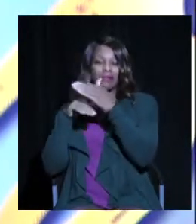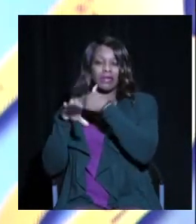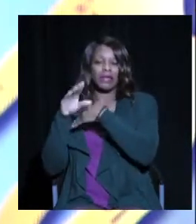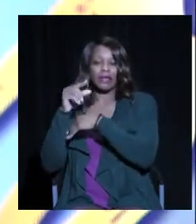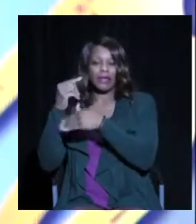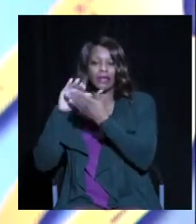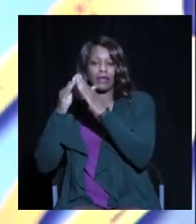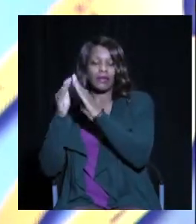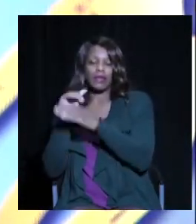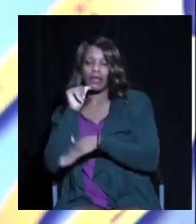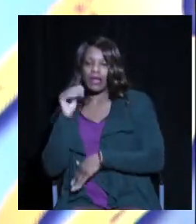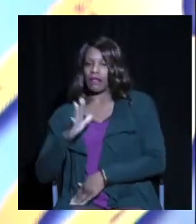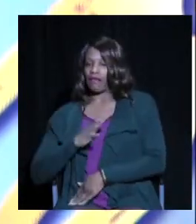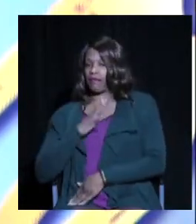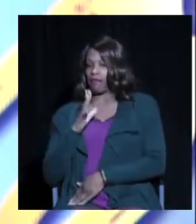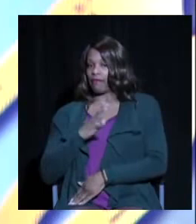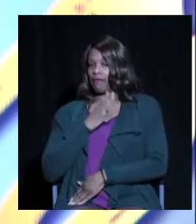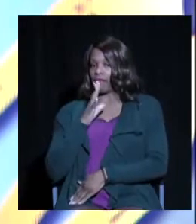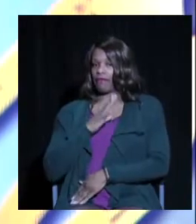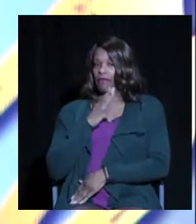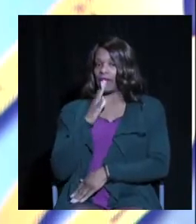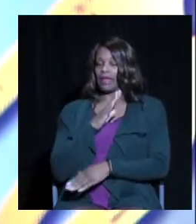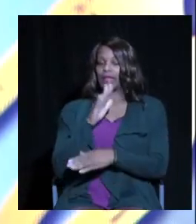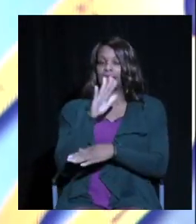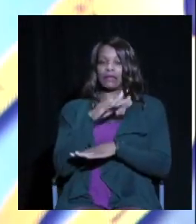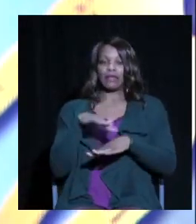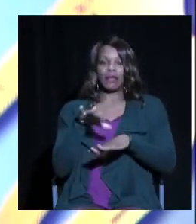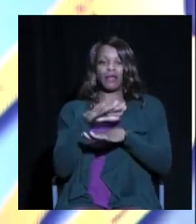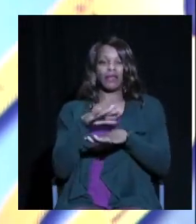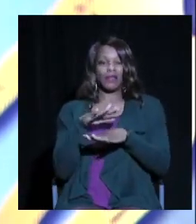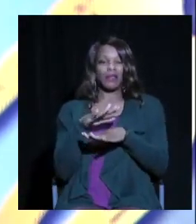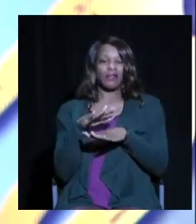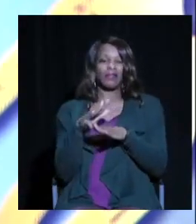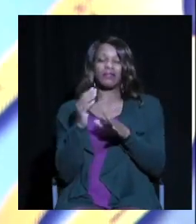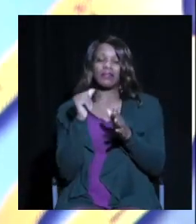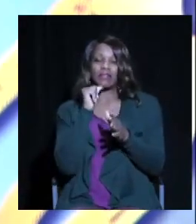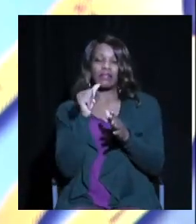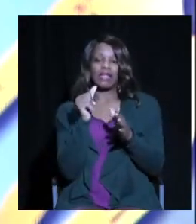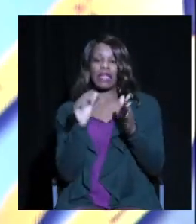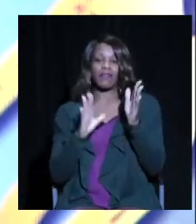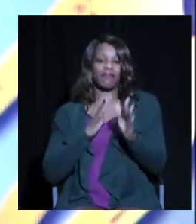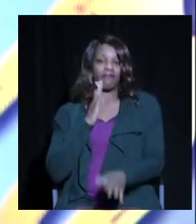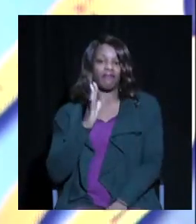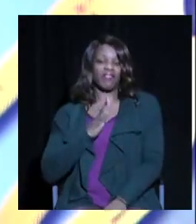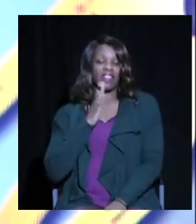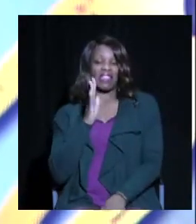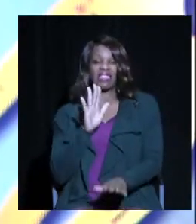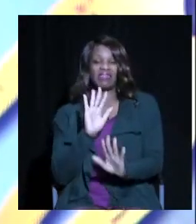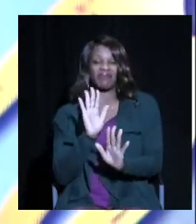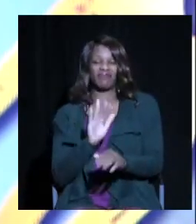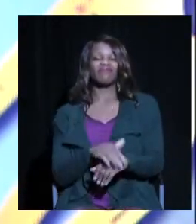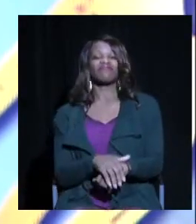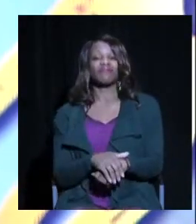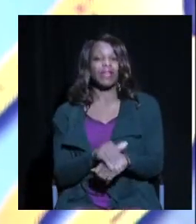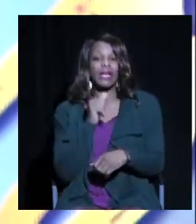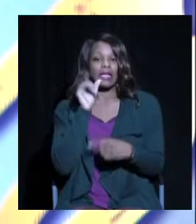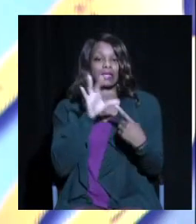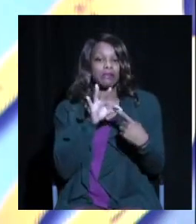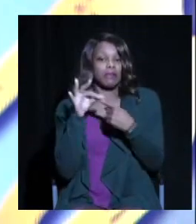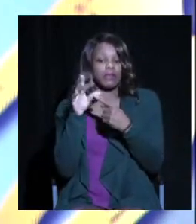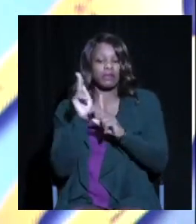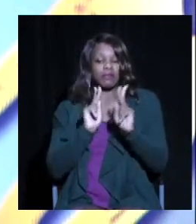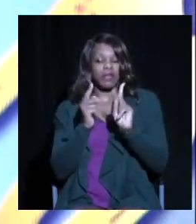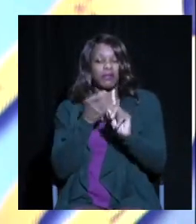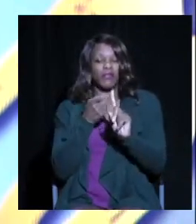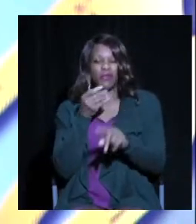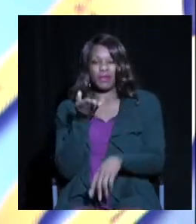not Beverly Hills. It was not even Highland Park. We should think somewhere a little less fortunate. Not a place where you expect special people to